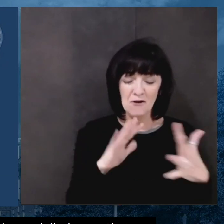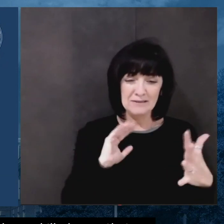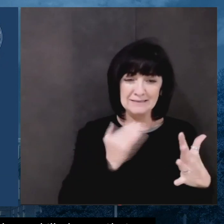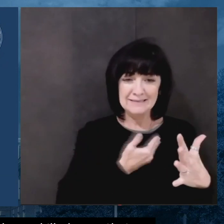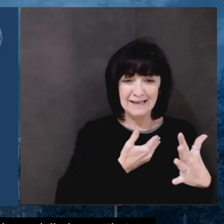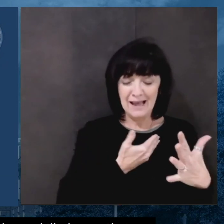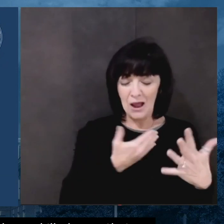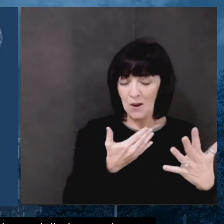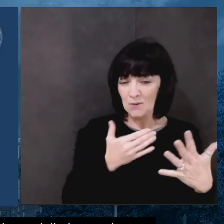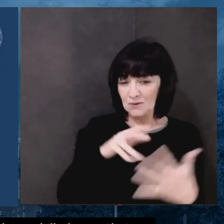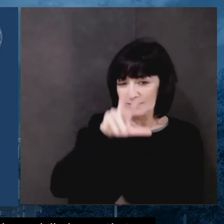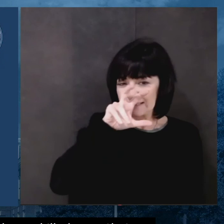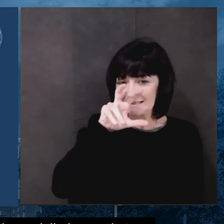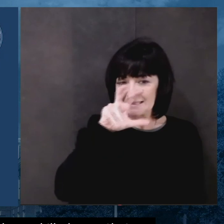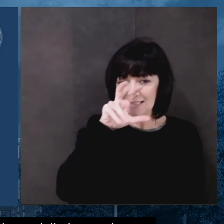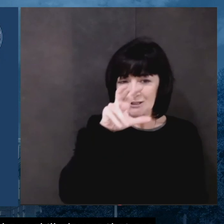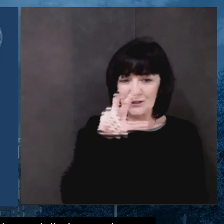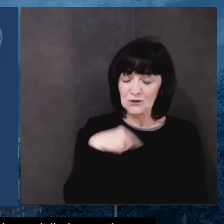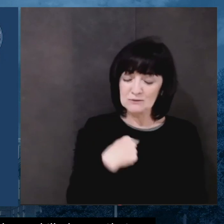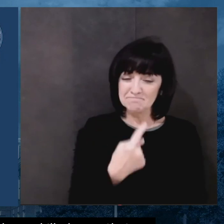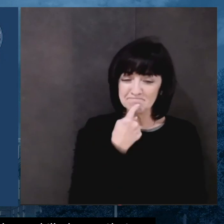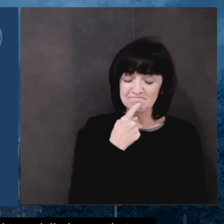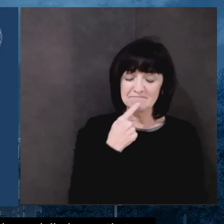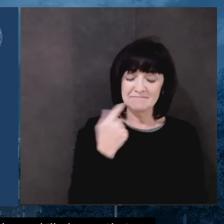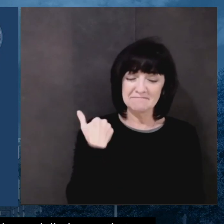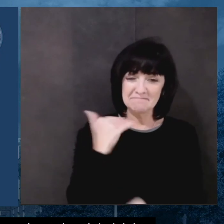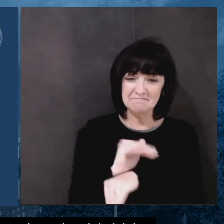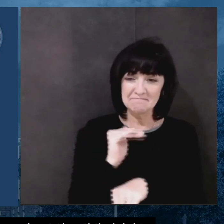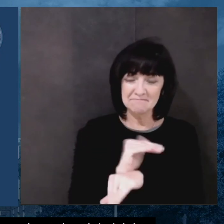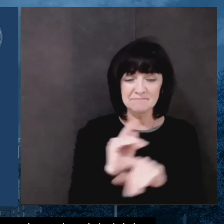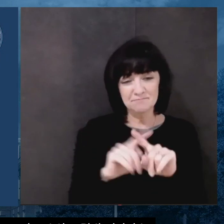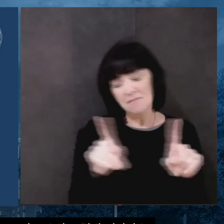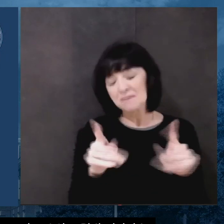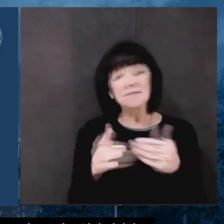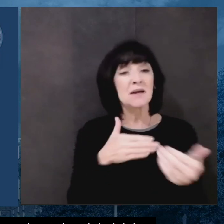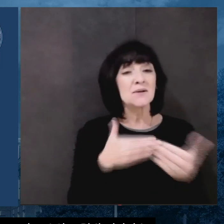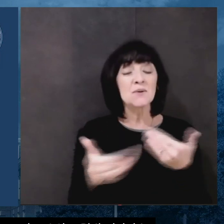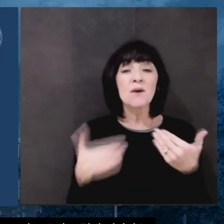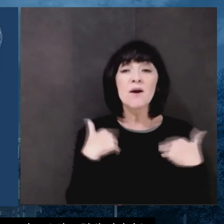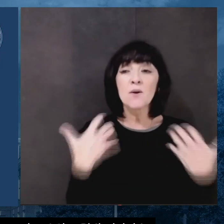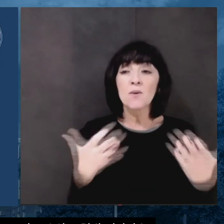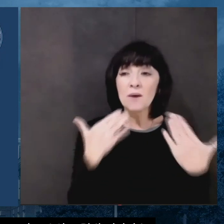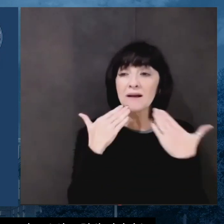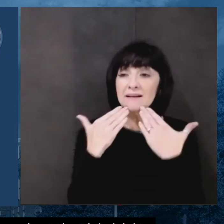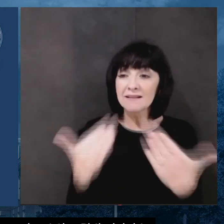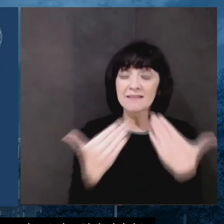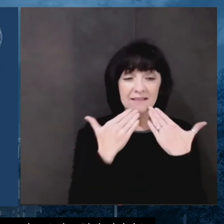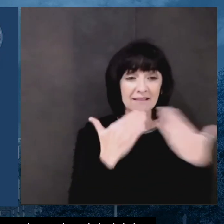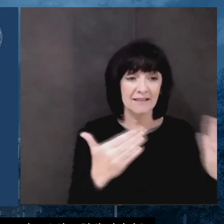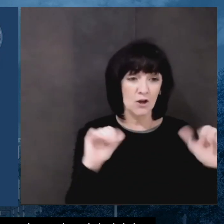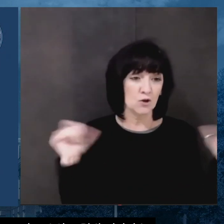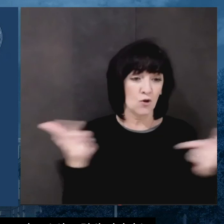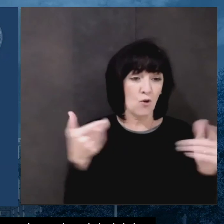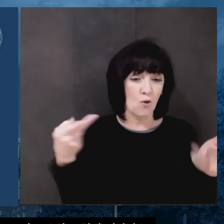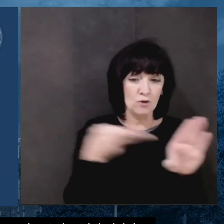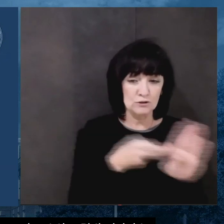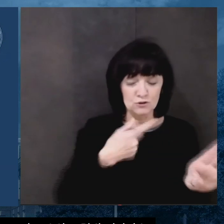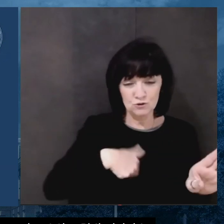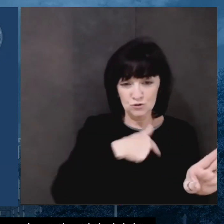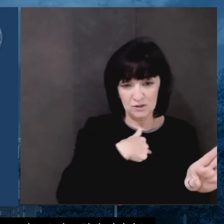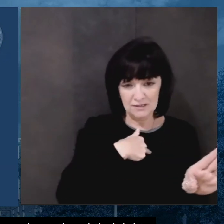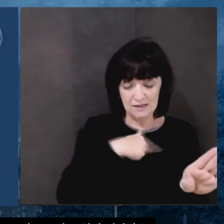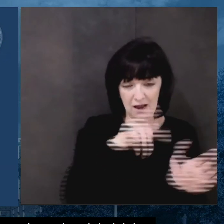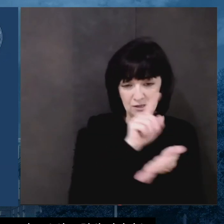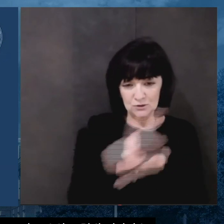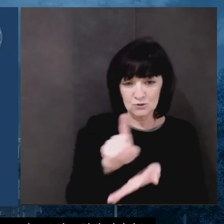But now just to thank everybody for joining us on this weekly press